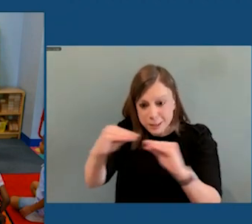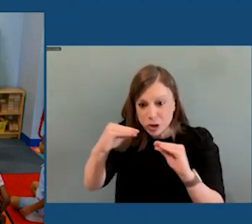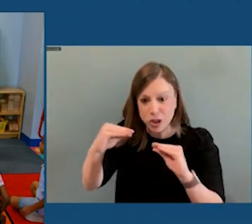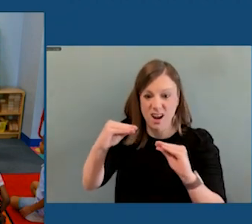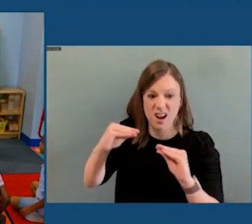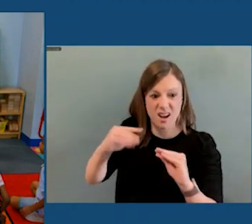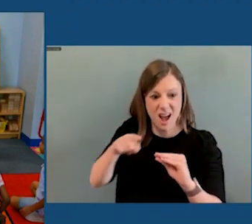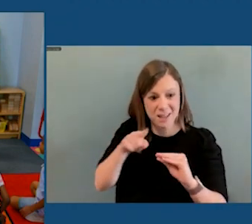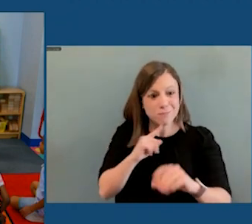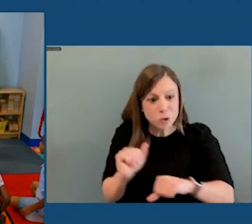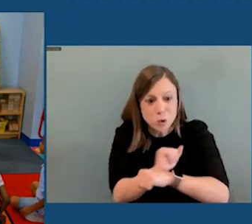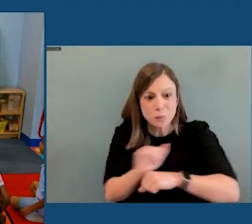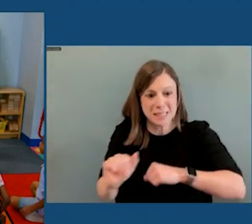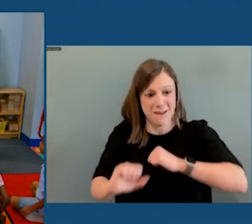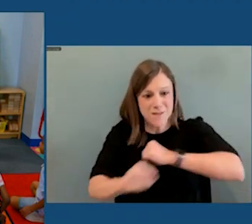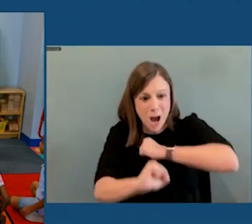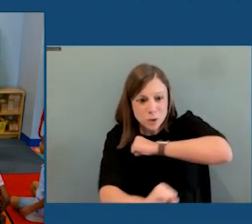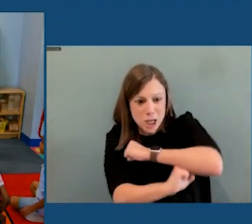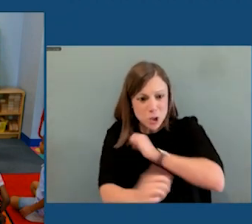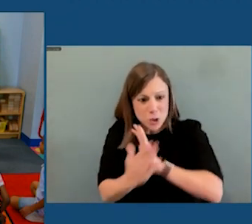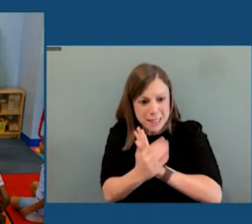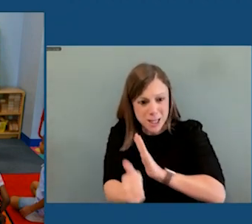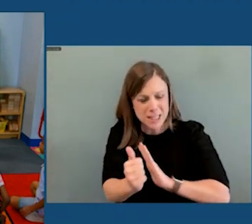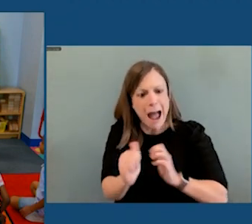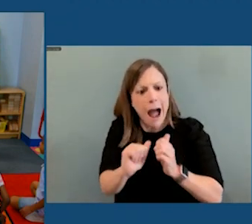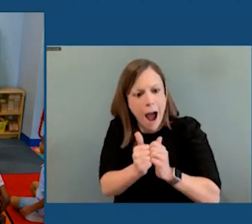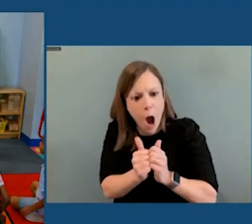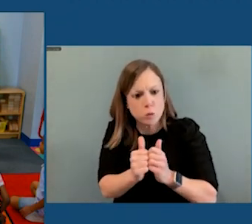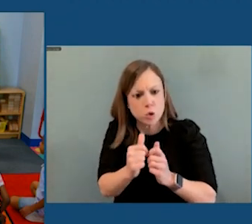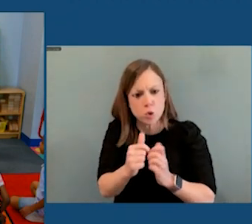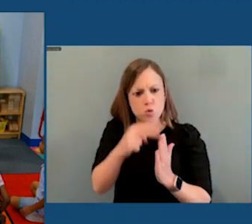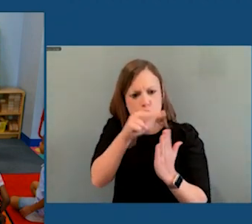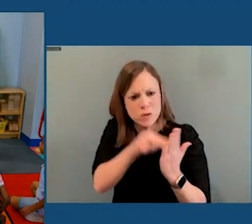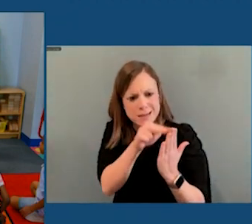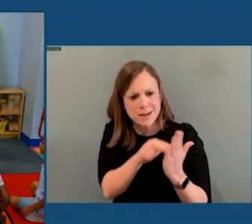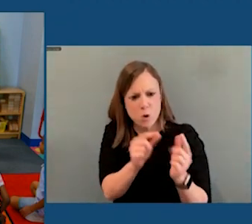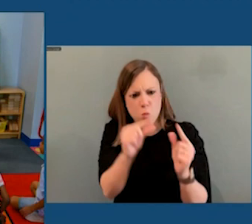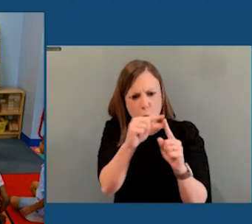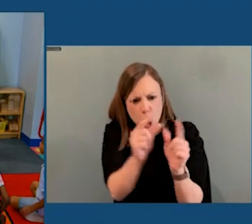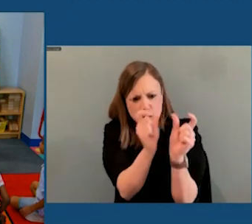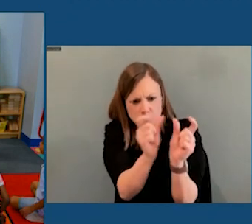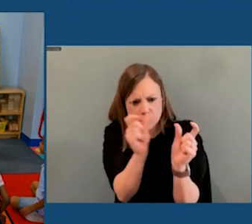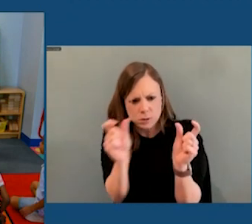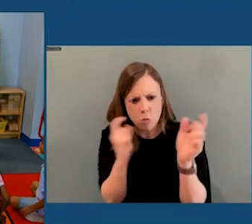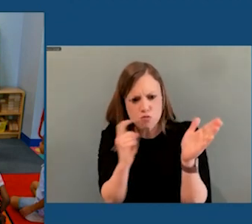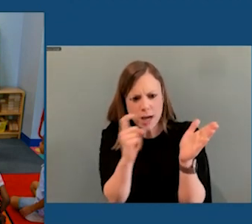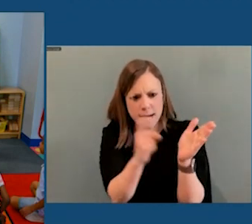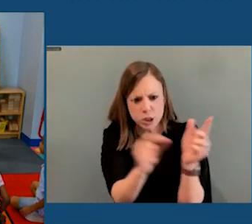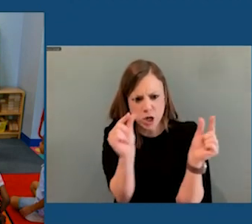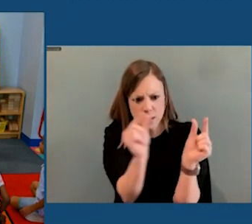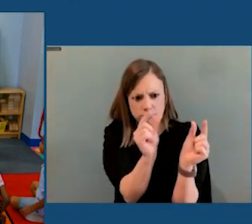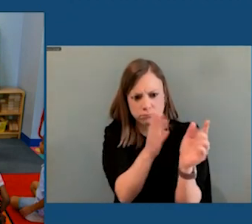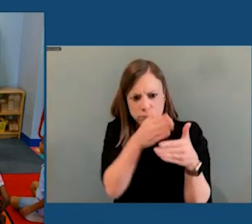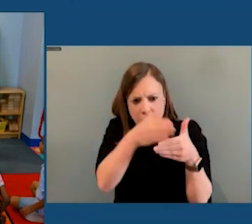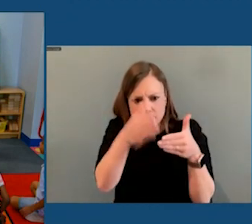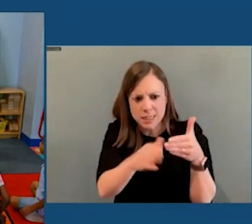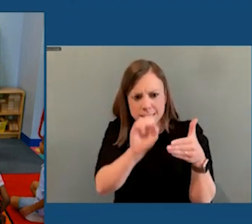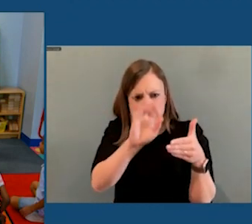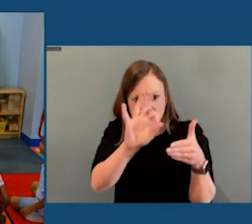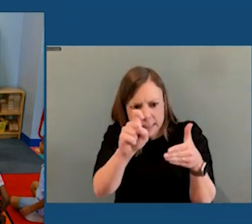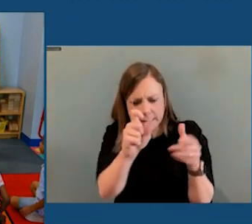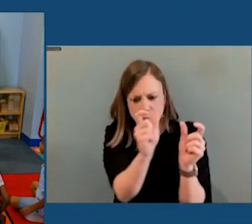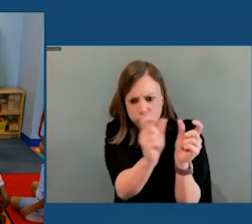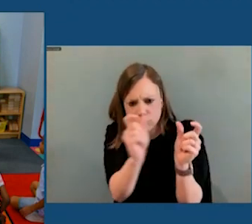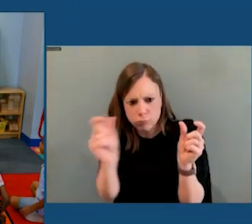transition. That's how we start to set our kids up for success. And that's why I'm also proud that we increased